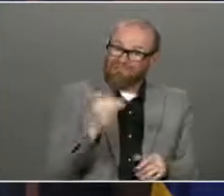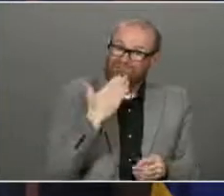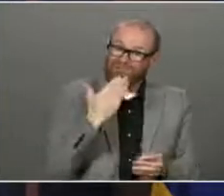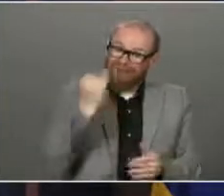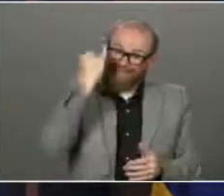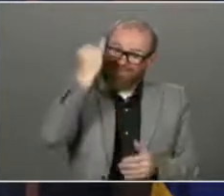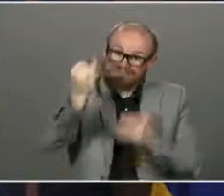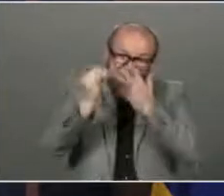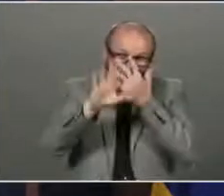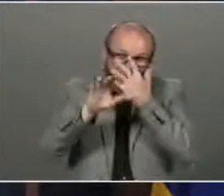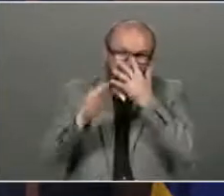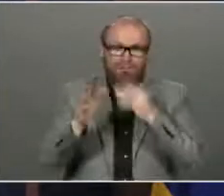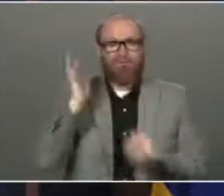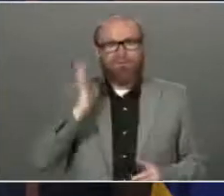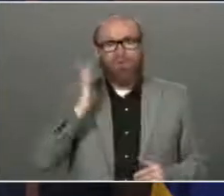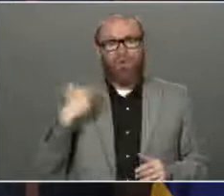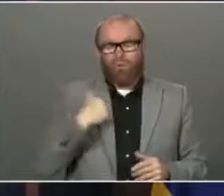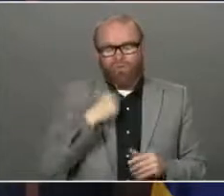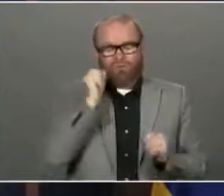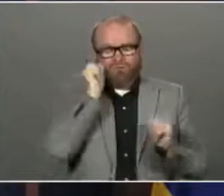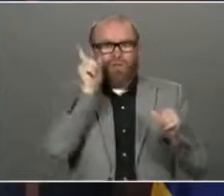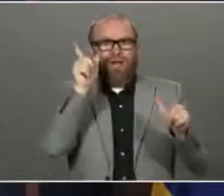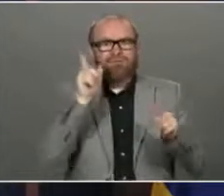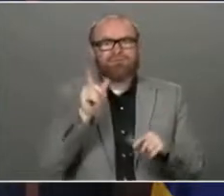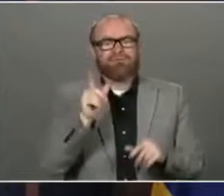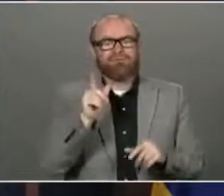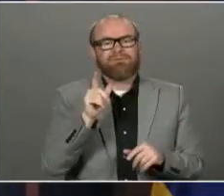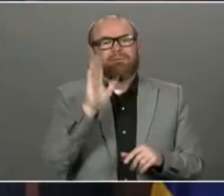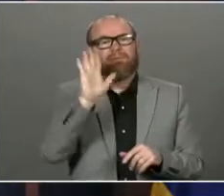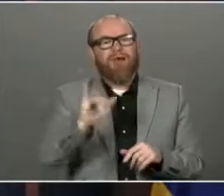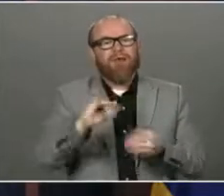pleasantly surprised by the numbers that came out.